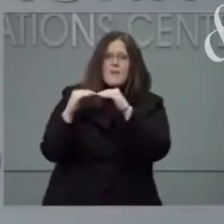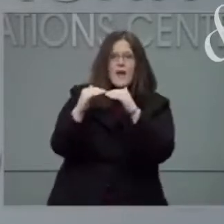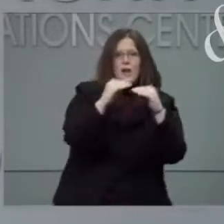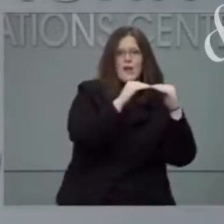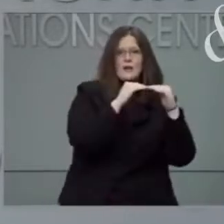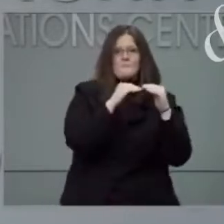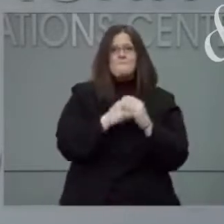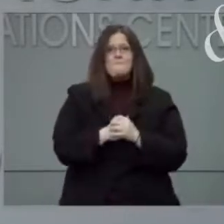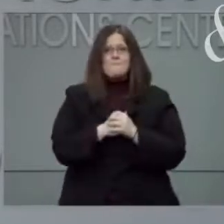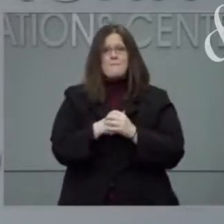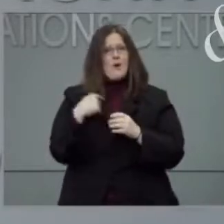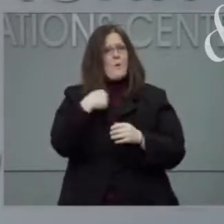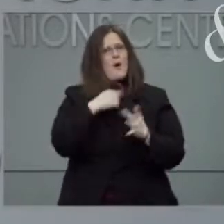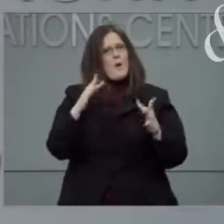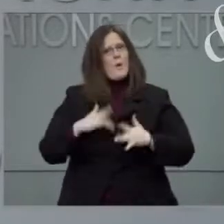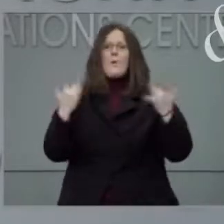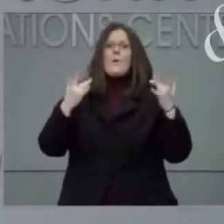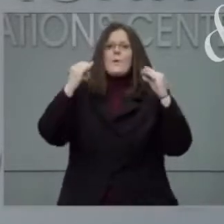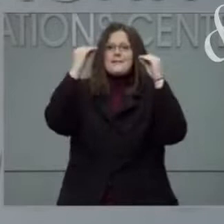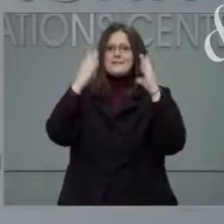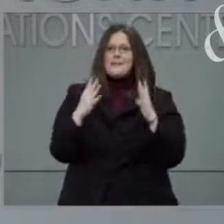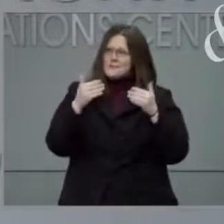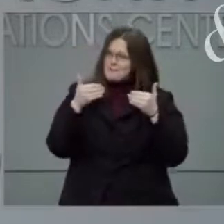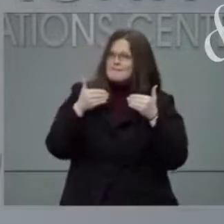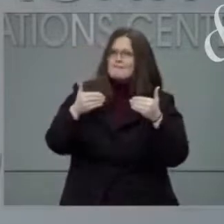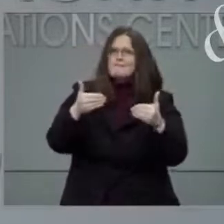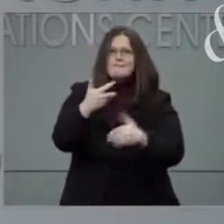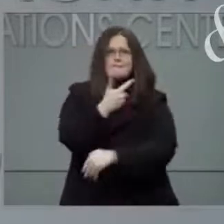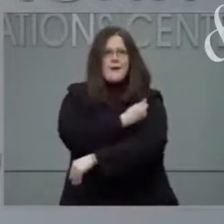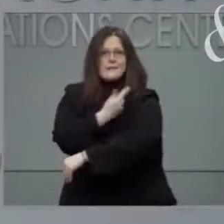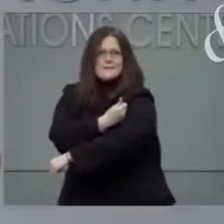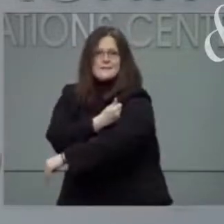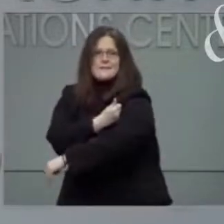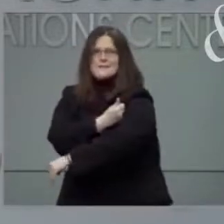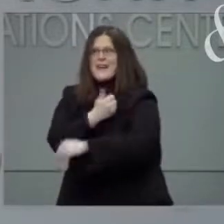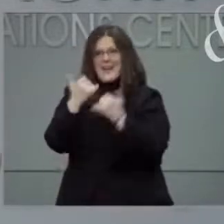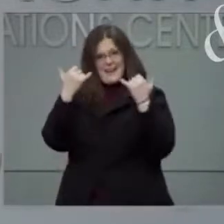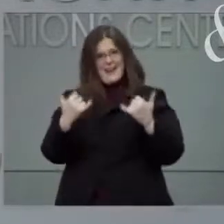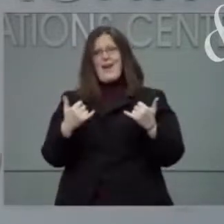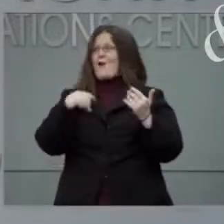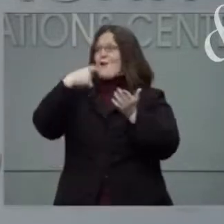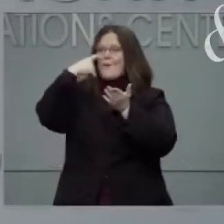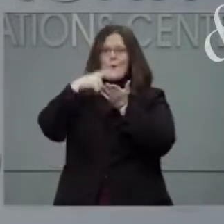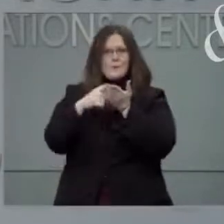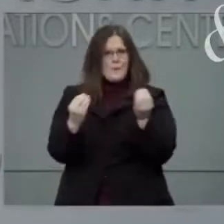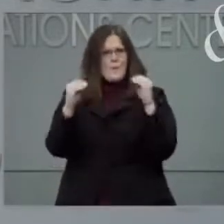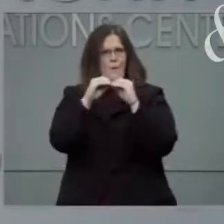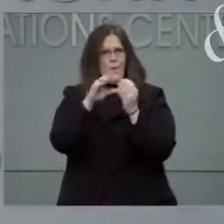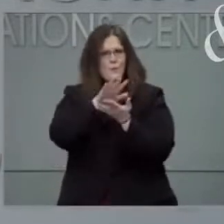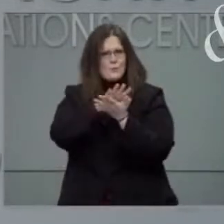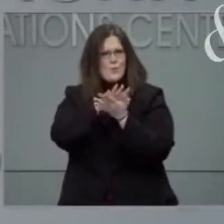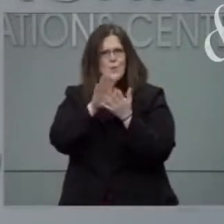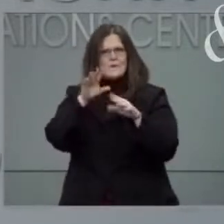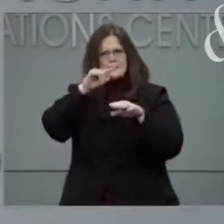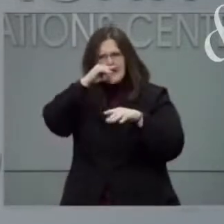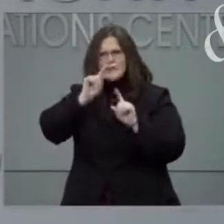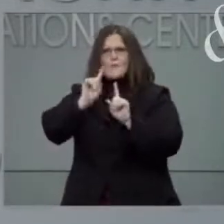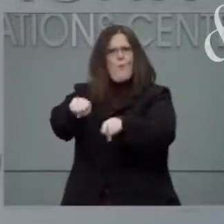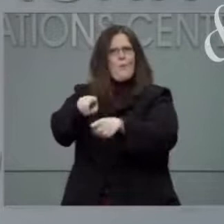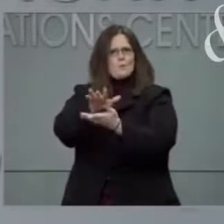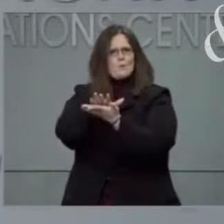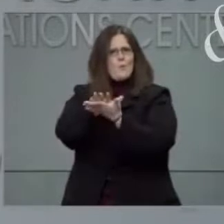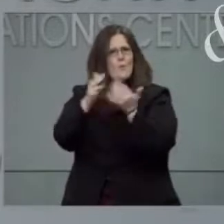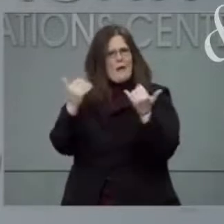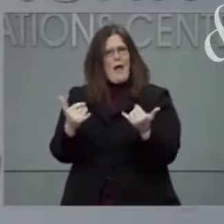step forward for vaccines over the past week. It's good to see more school systems getting students back in person into the classroom, as